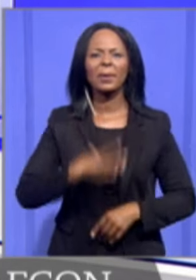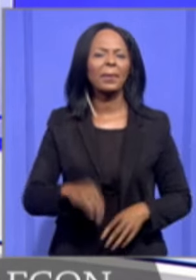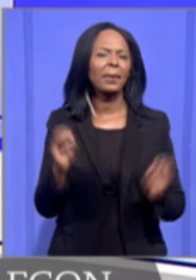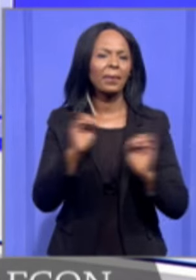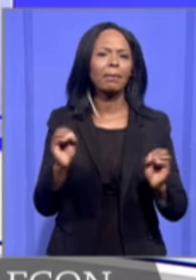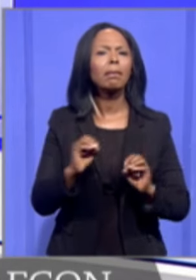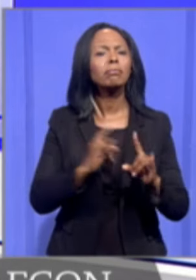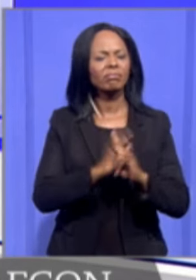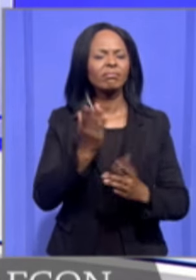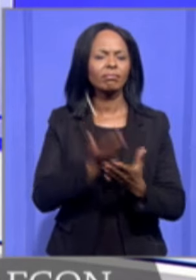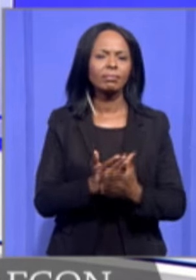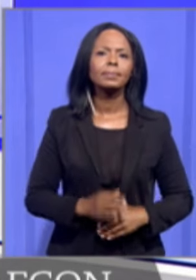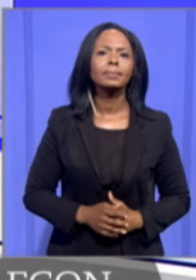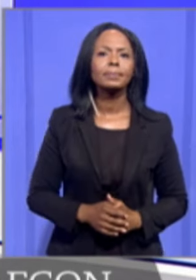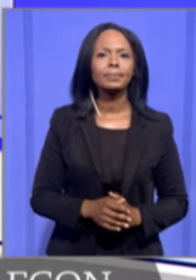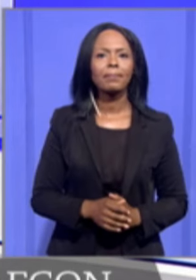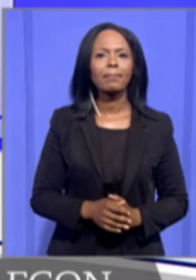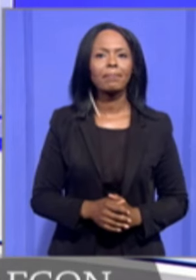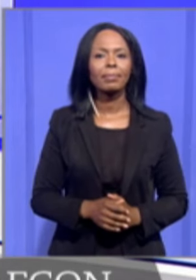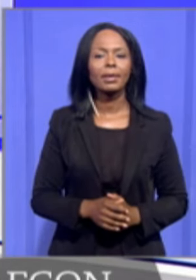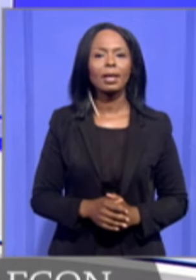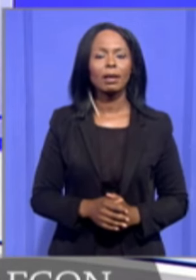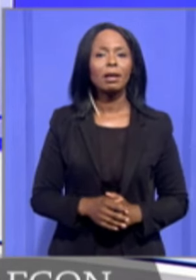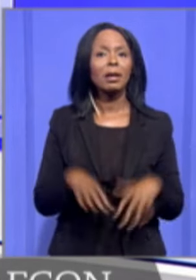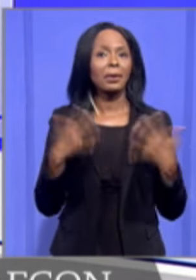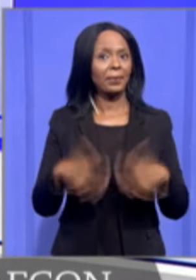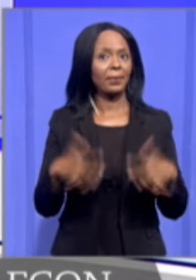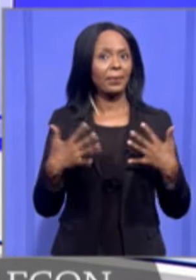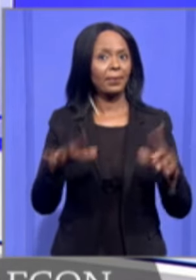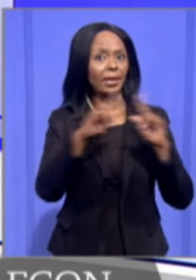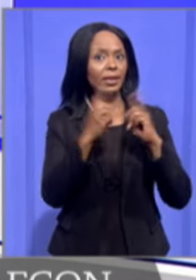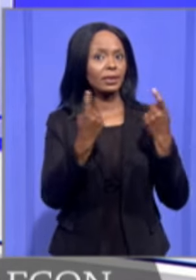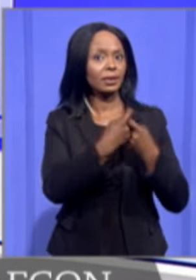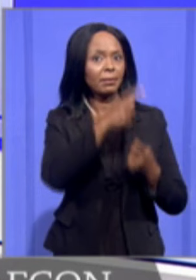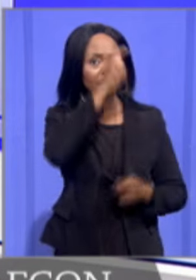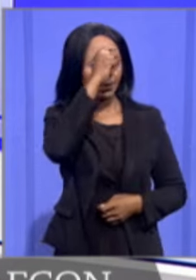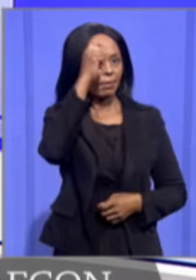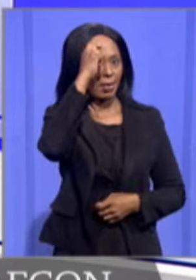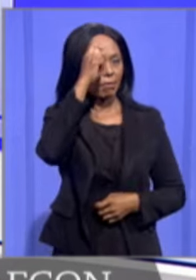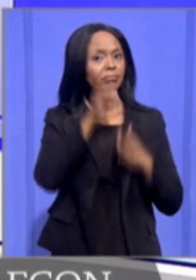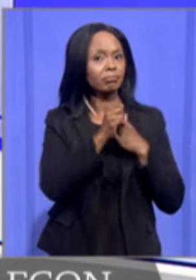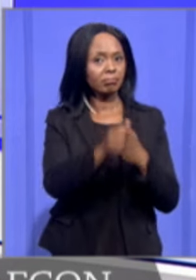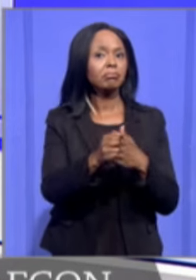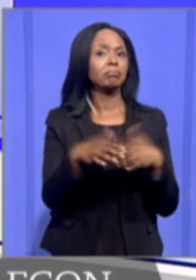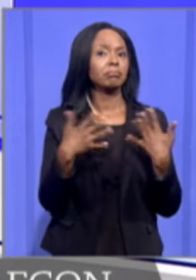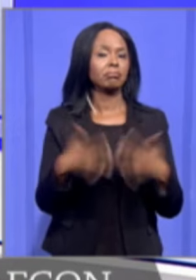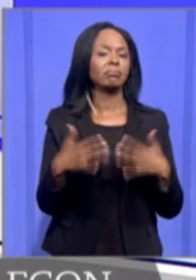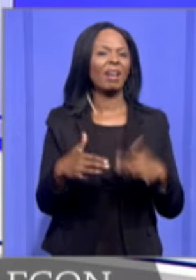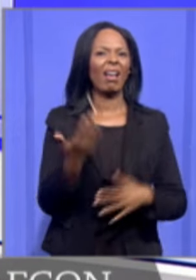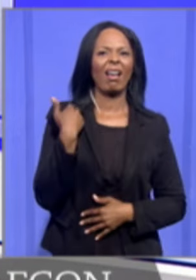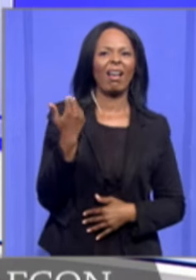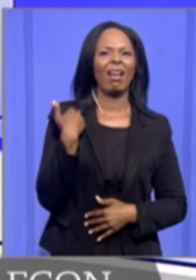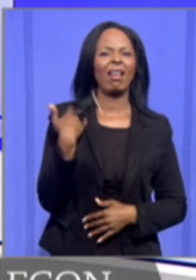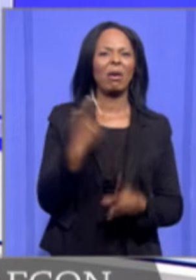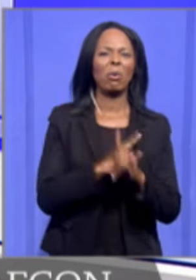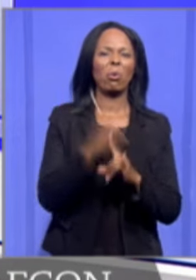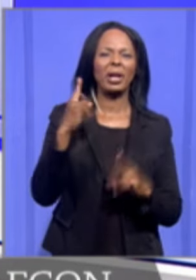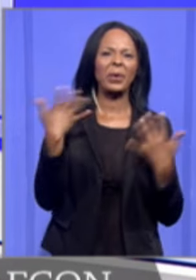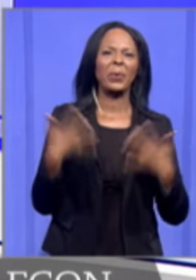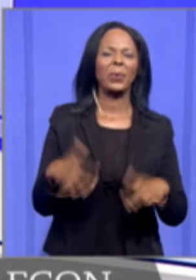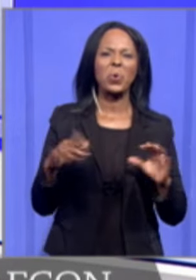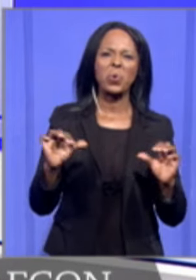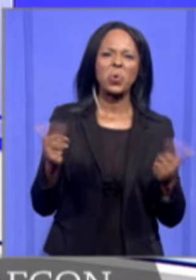bona katlego. Tshameko e ntle ya Bafana e itlhomileng kwa pele e bonagetse mo tournamenteng e